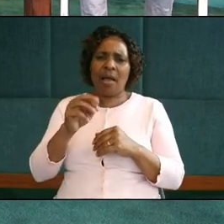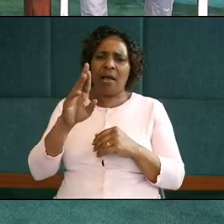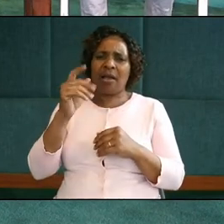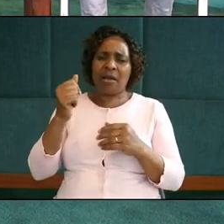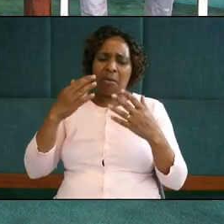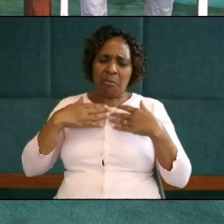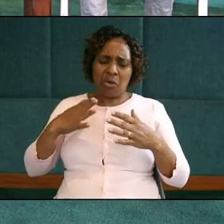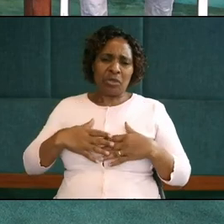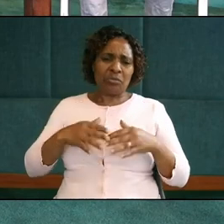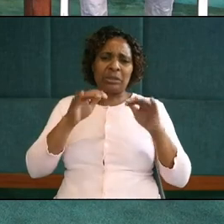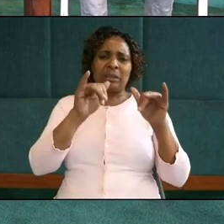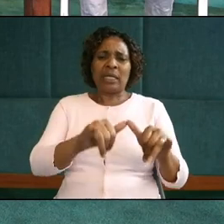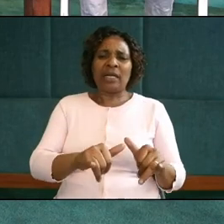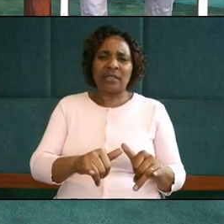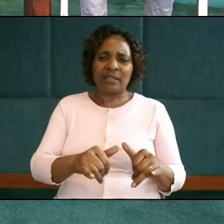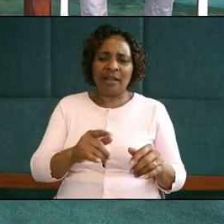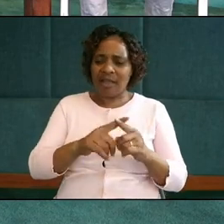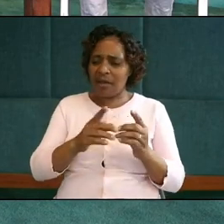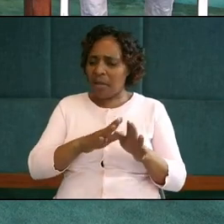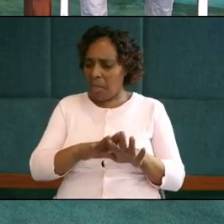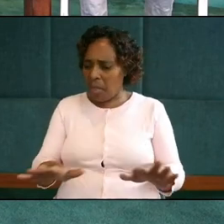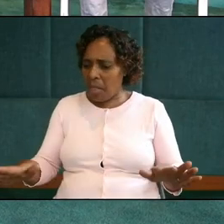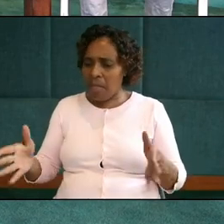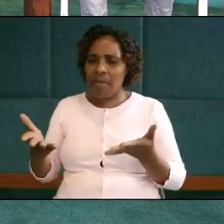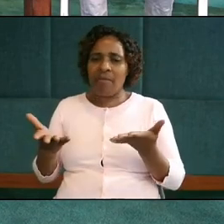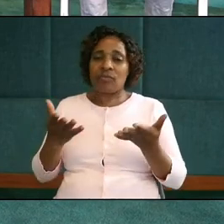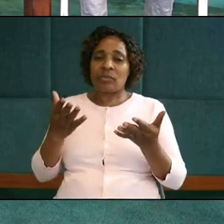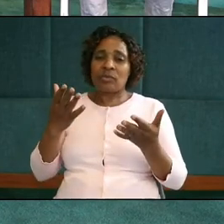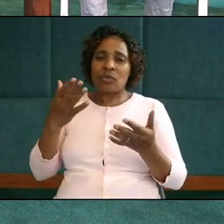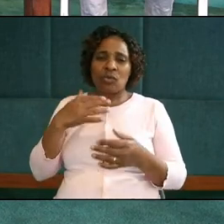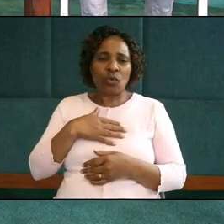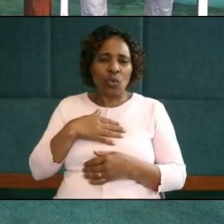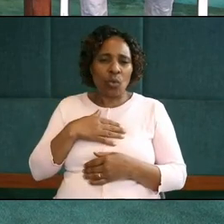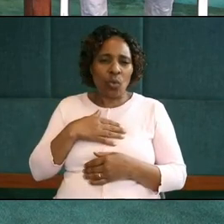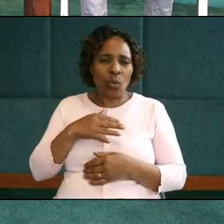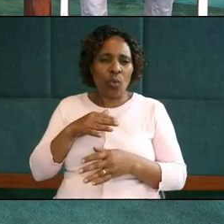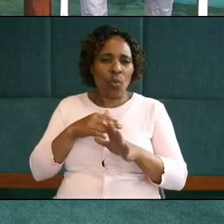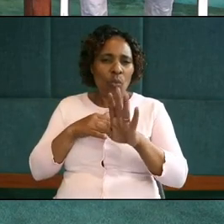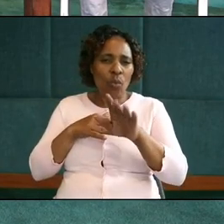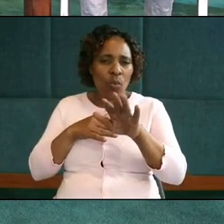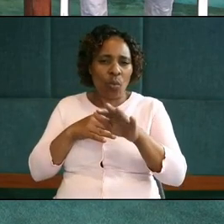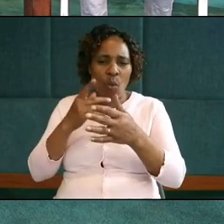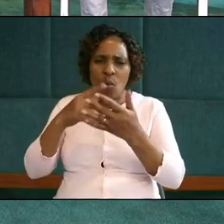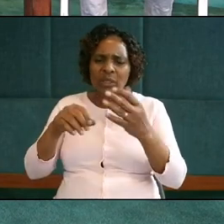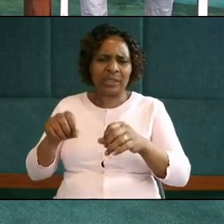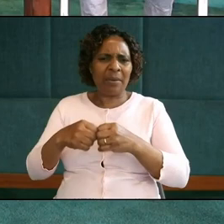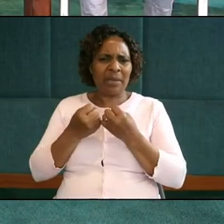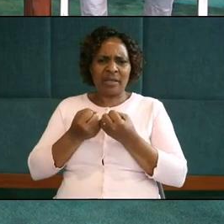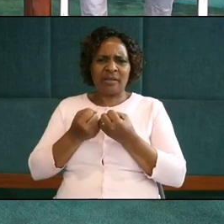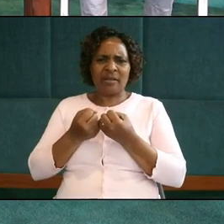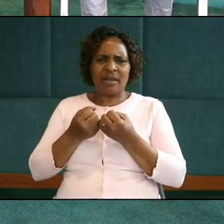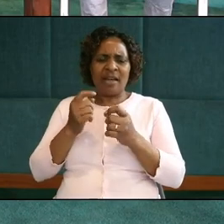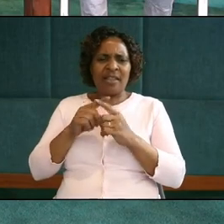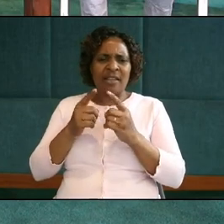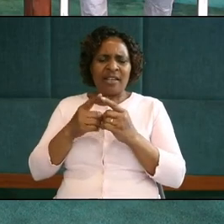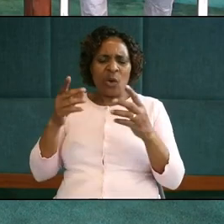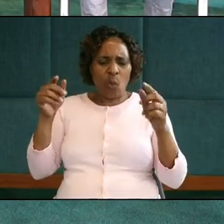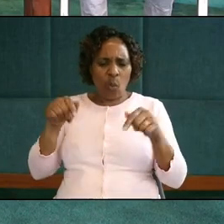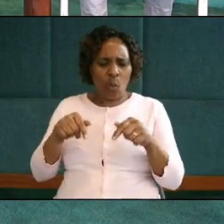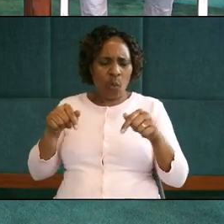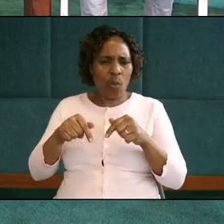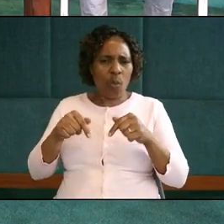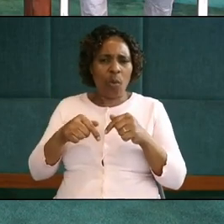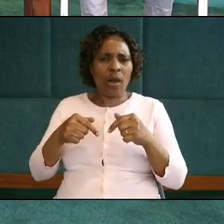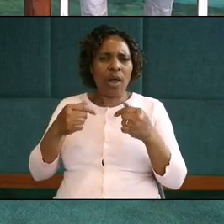his body has remained and he's lying on the floor. And they're like, wait, what's happening? You know, and I think they were even scared at